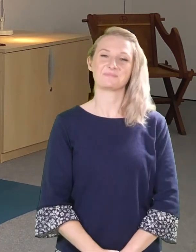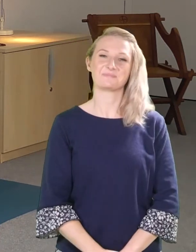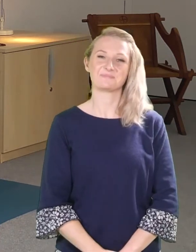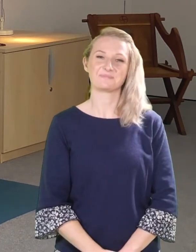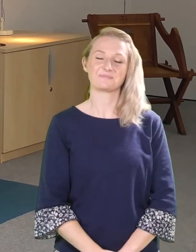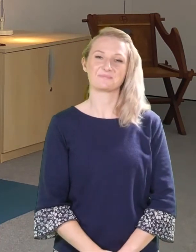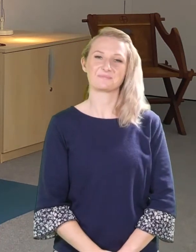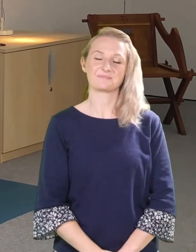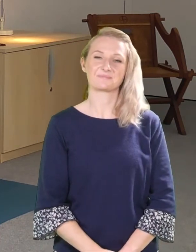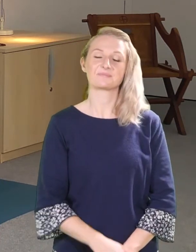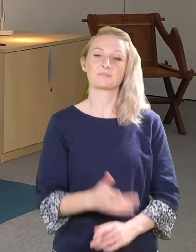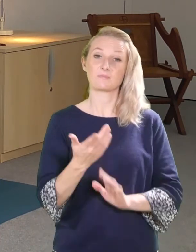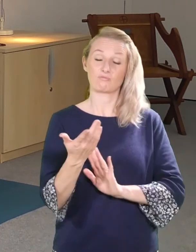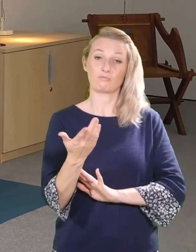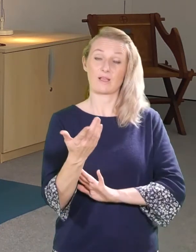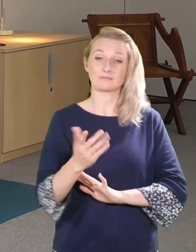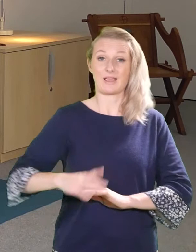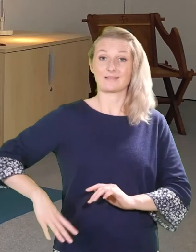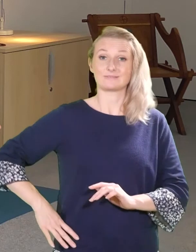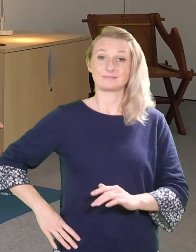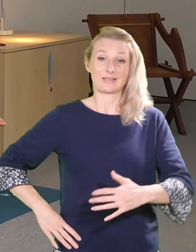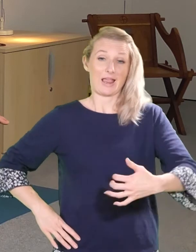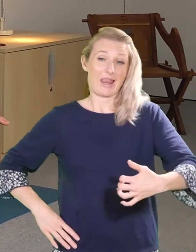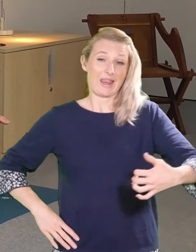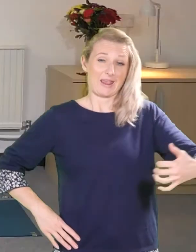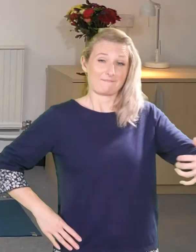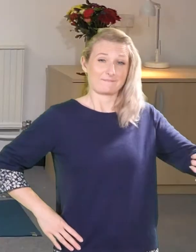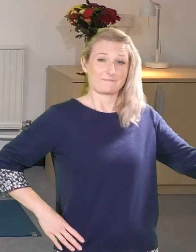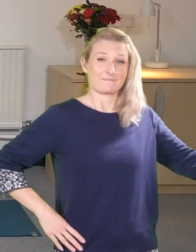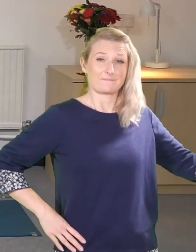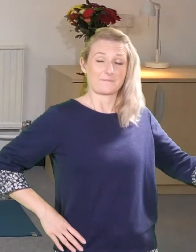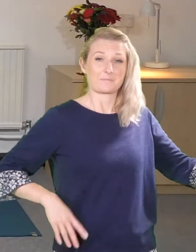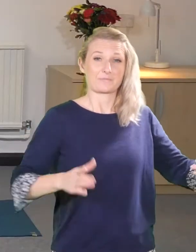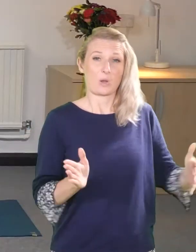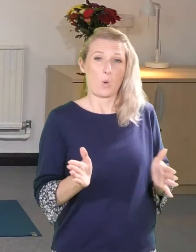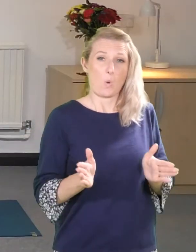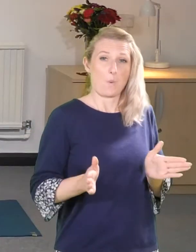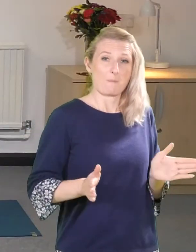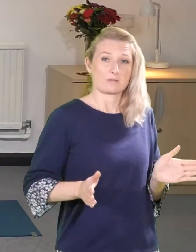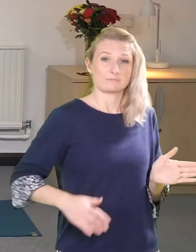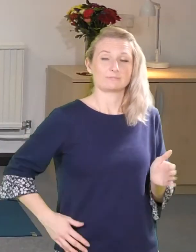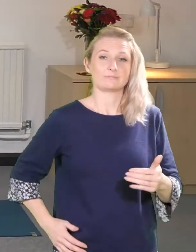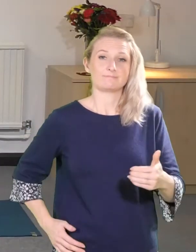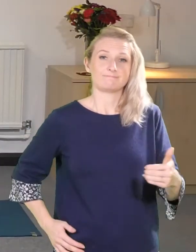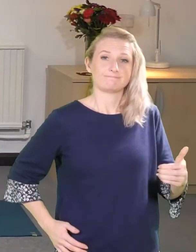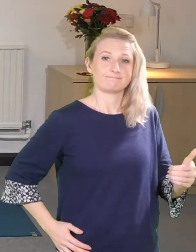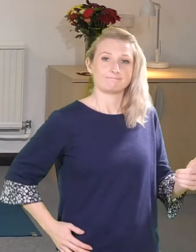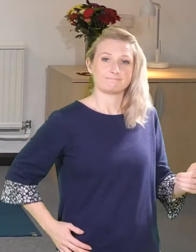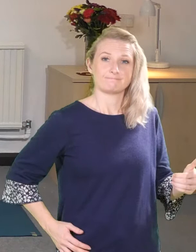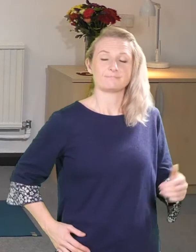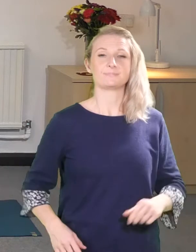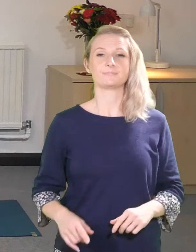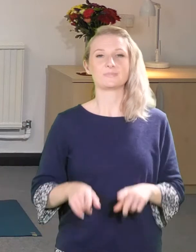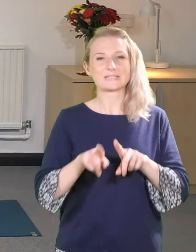Let's bring our hand to our hip and slowly open that leg. Try and remain balanced